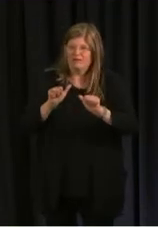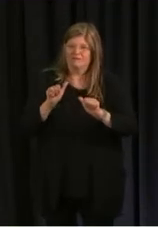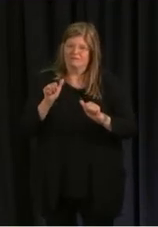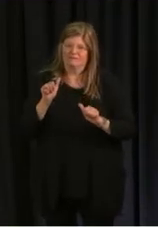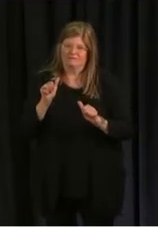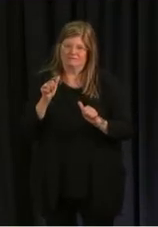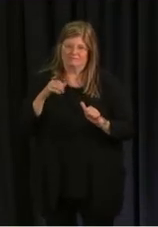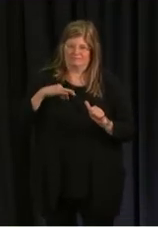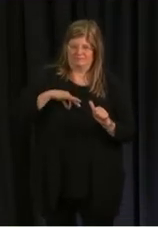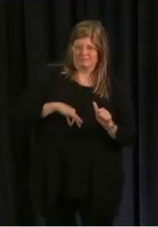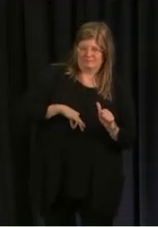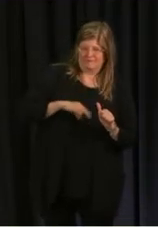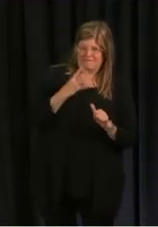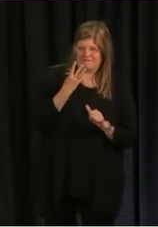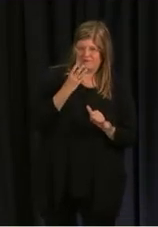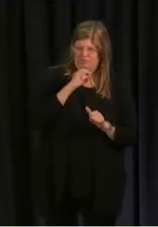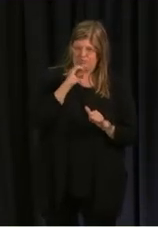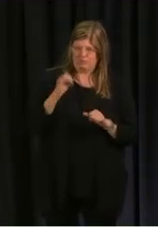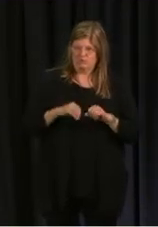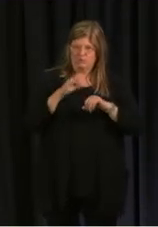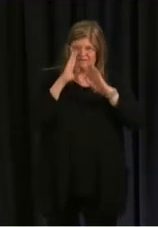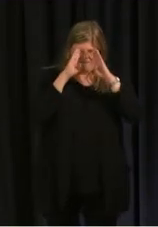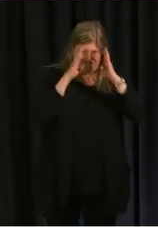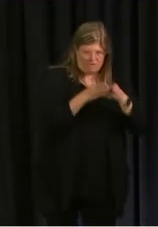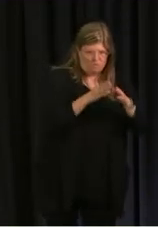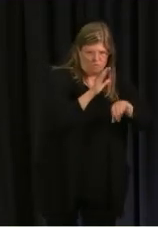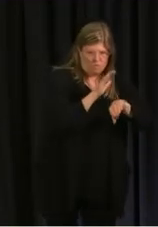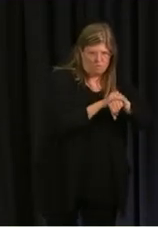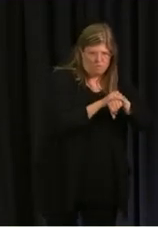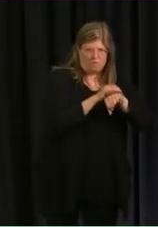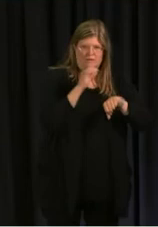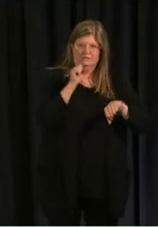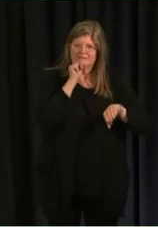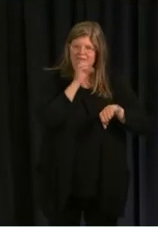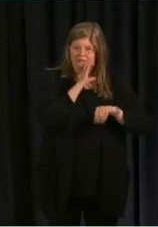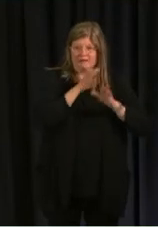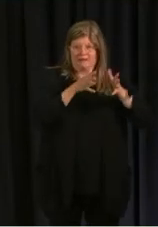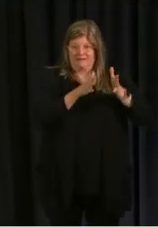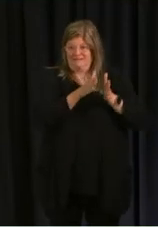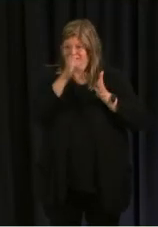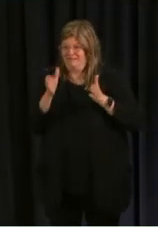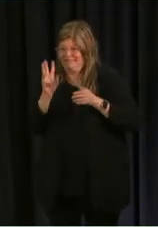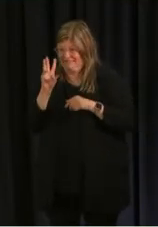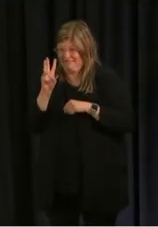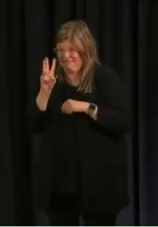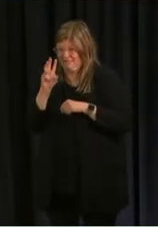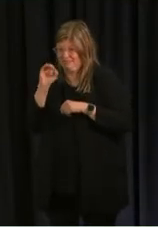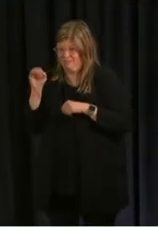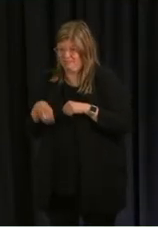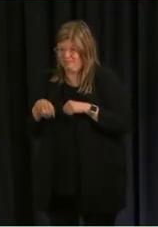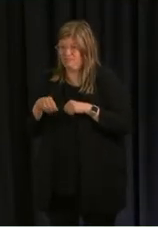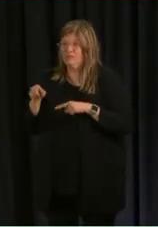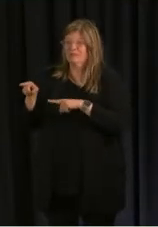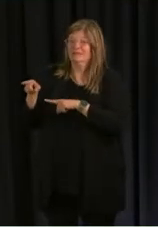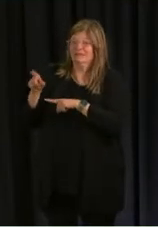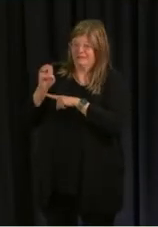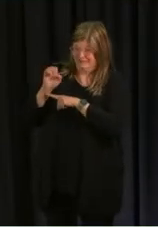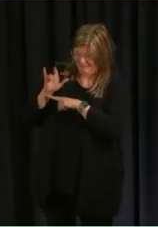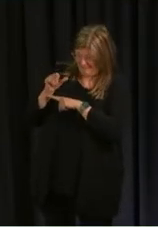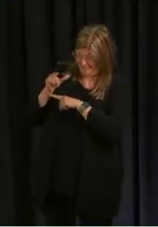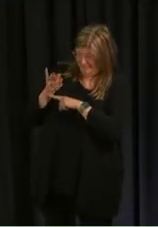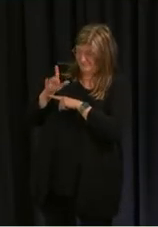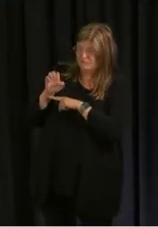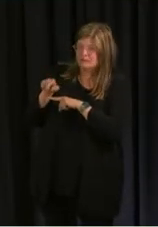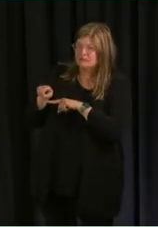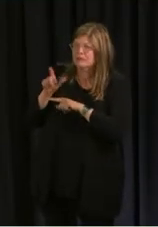focused on seniors, but then the other 40% is really for those with eligible medical conditions such as asthma. So I can't give you